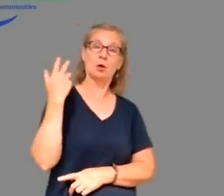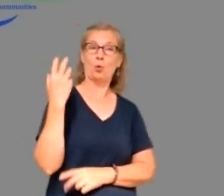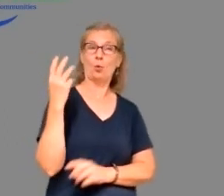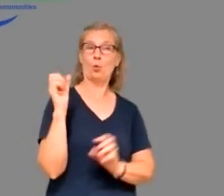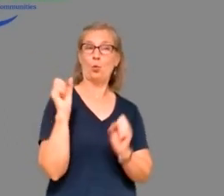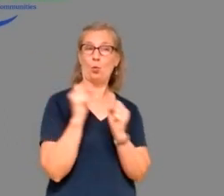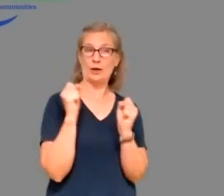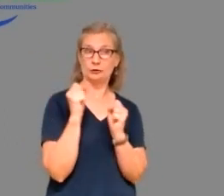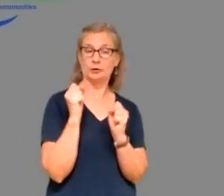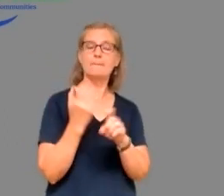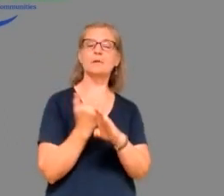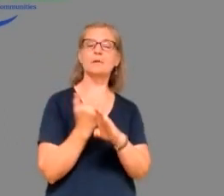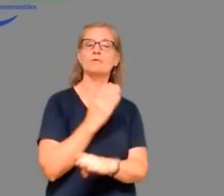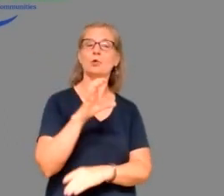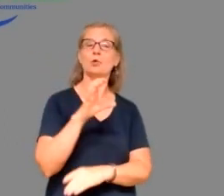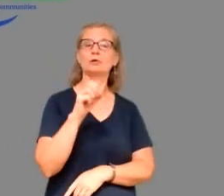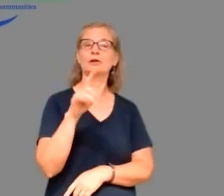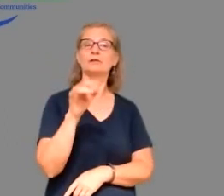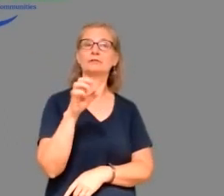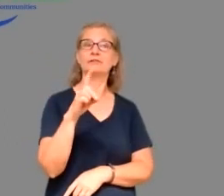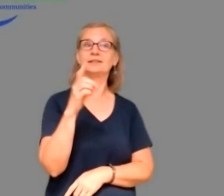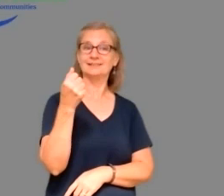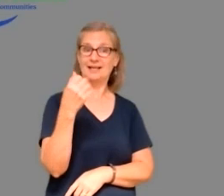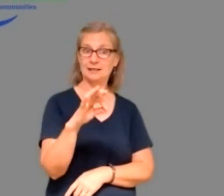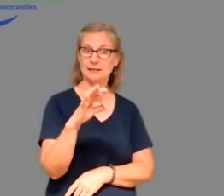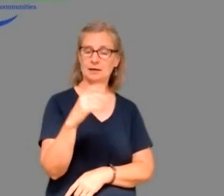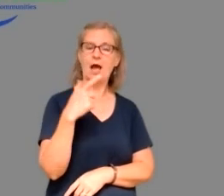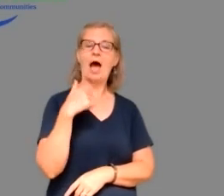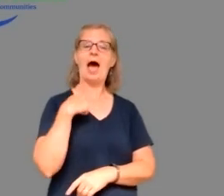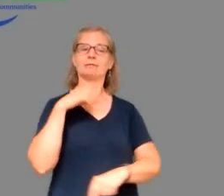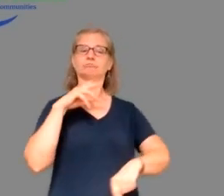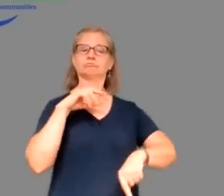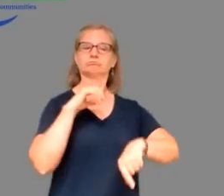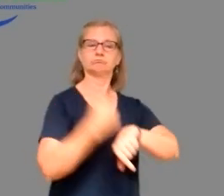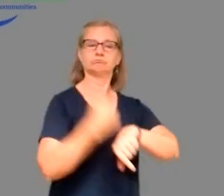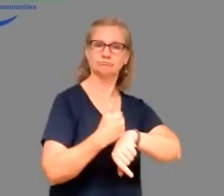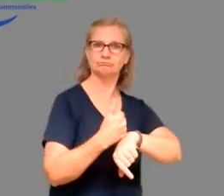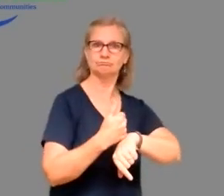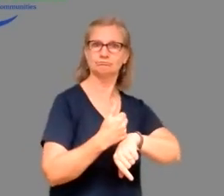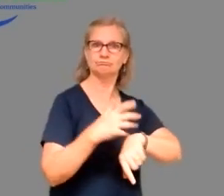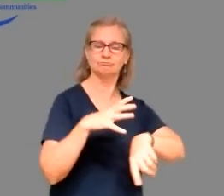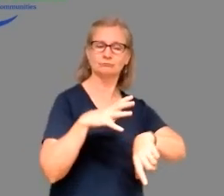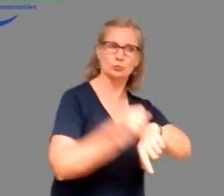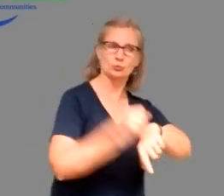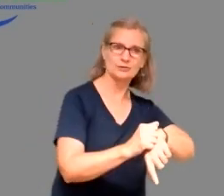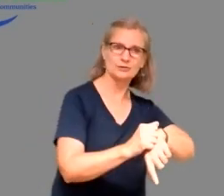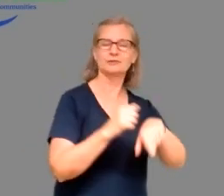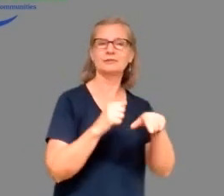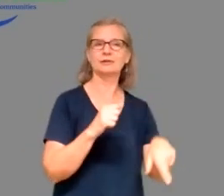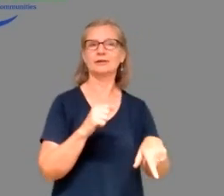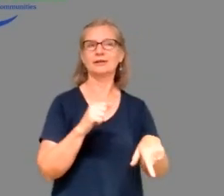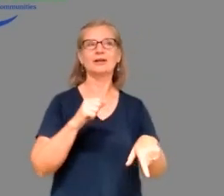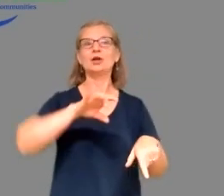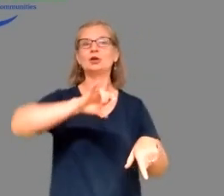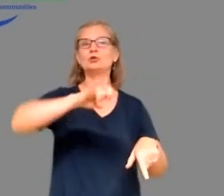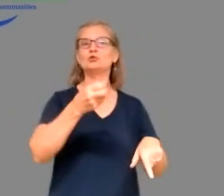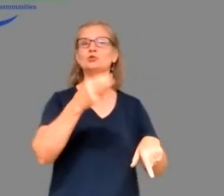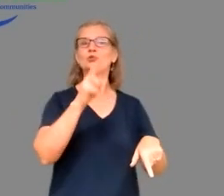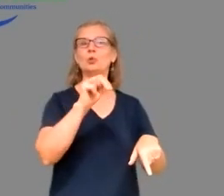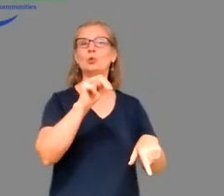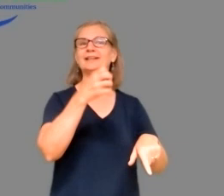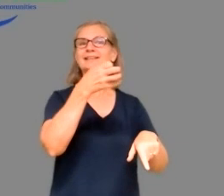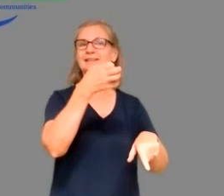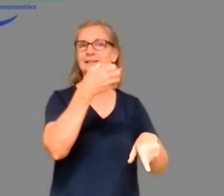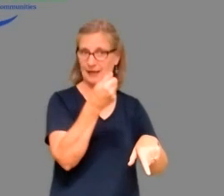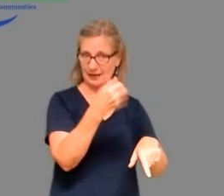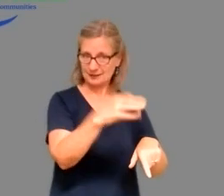lives, I booked an Airbnb in Coos Bay for the weekend of June 19th. I recently